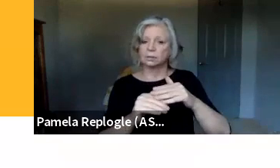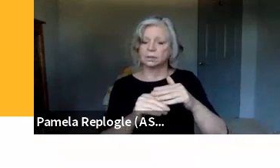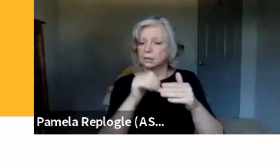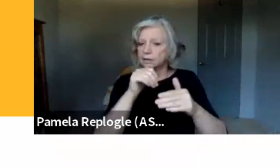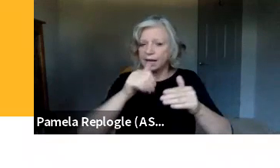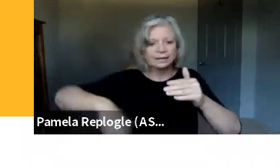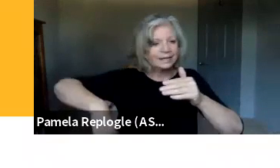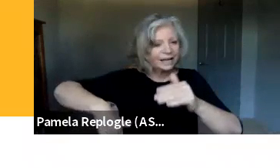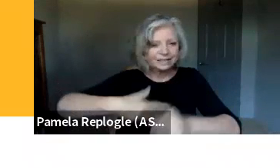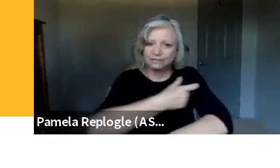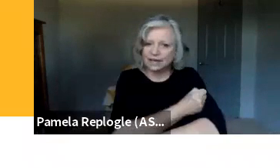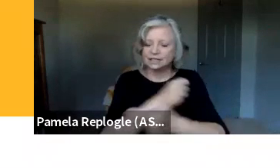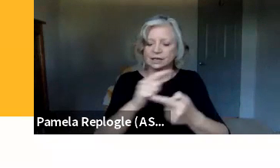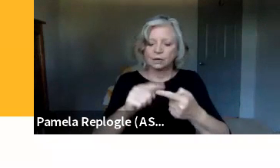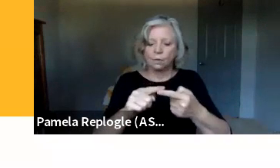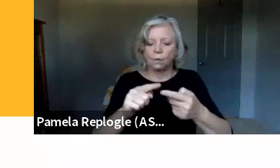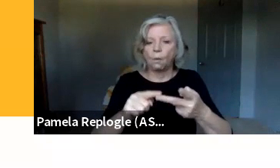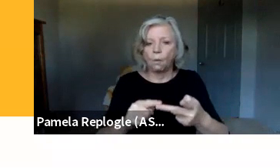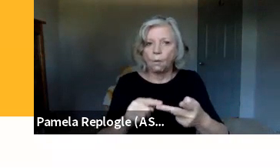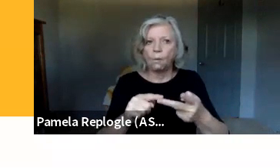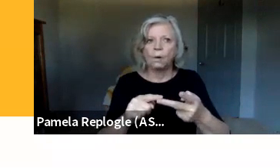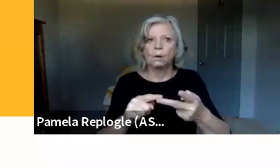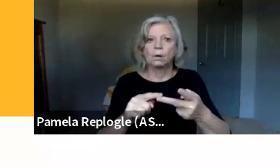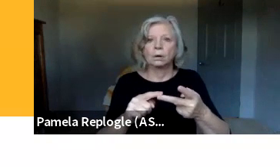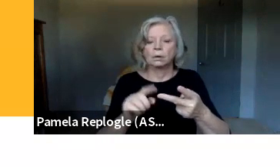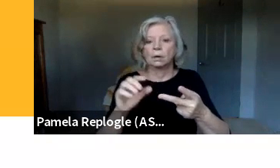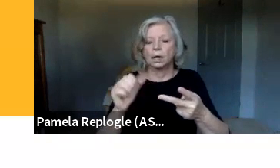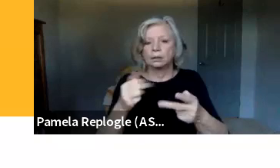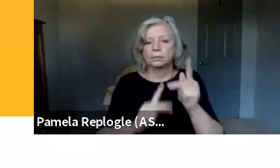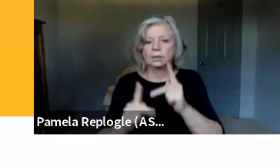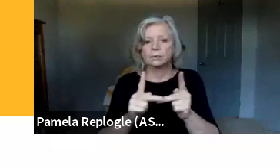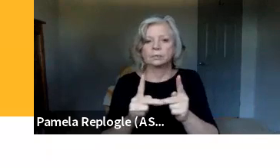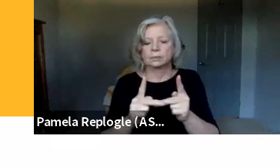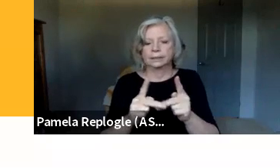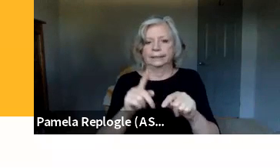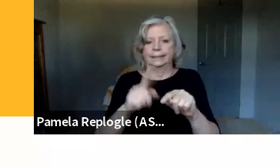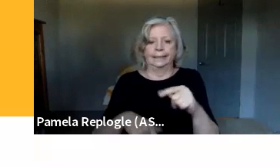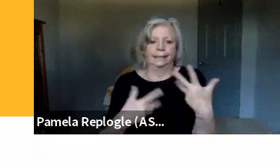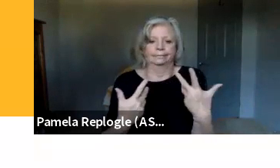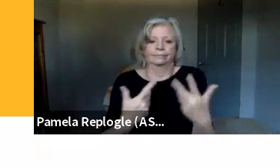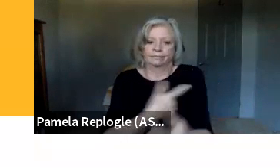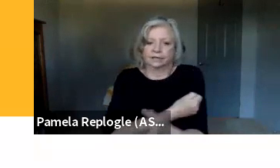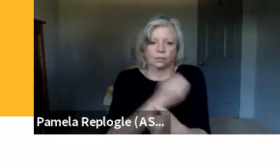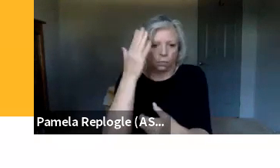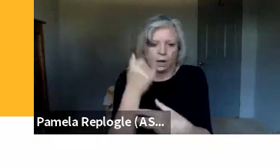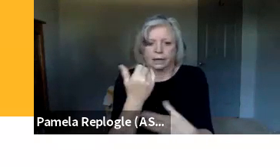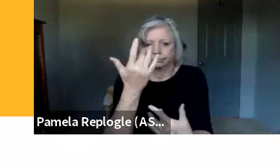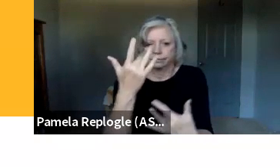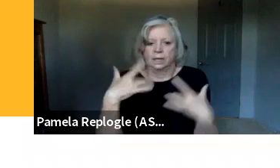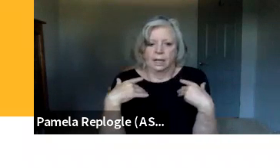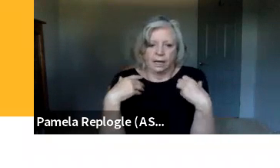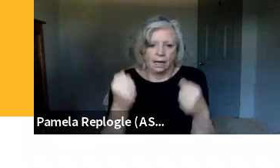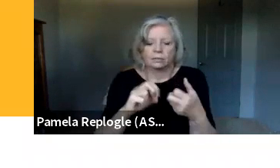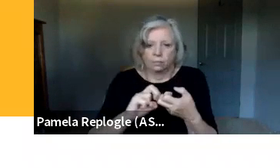unvaccinated or unable to be vaccinated because of health conditions. And we have to do that to